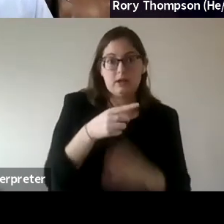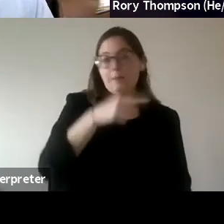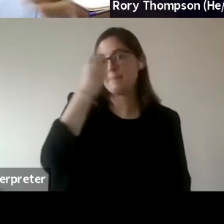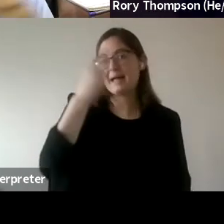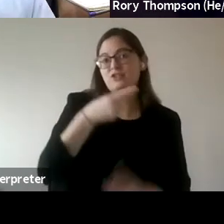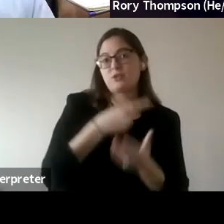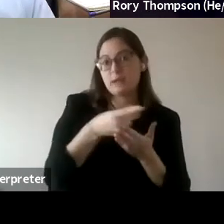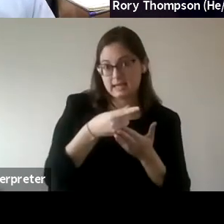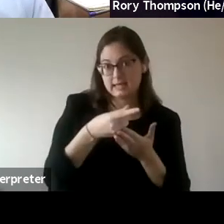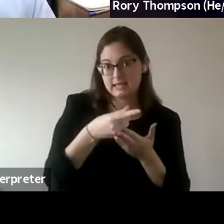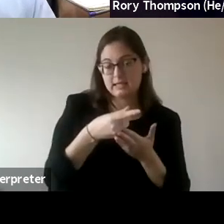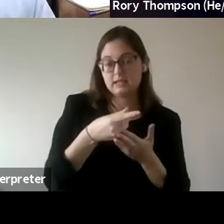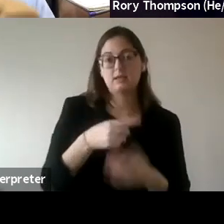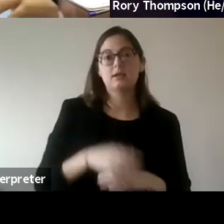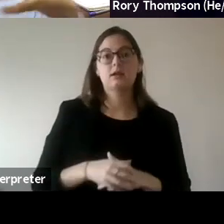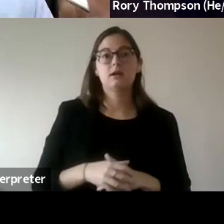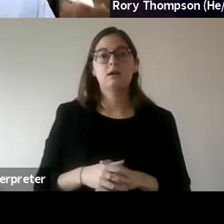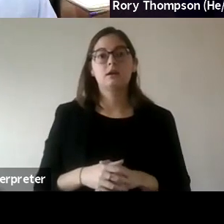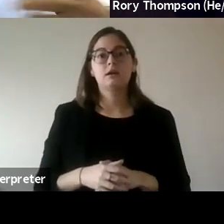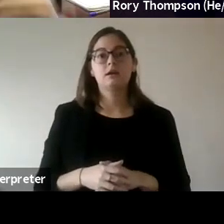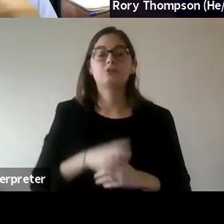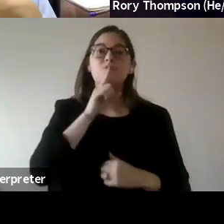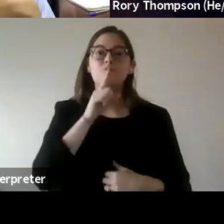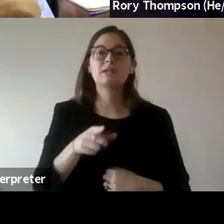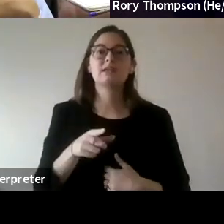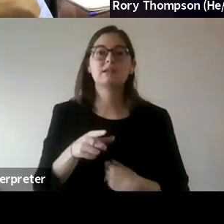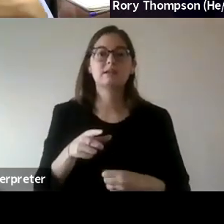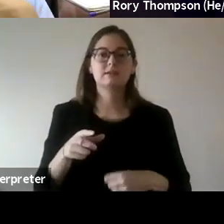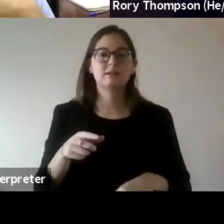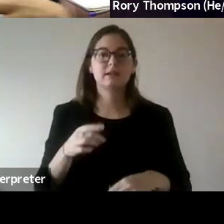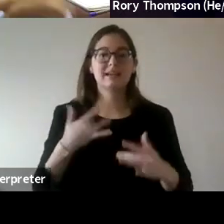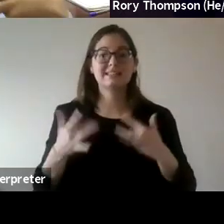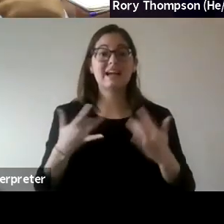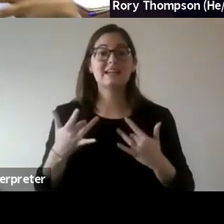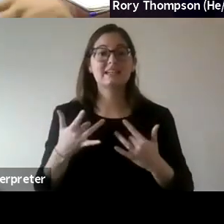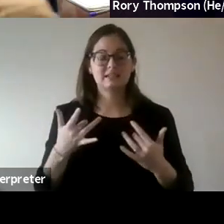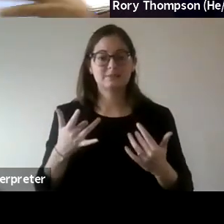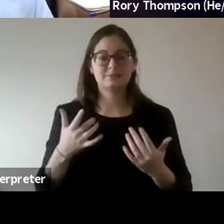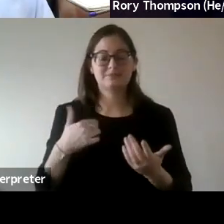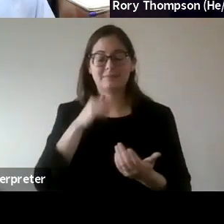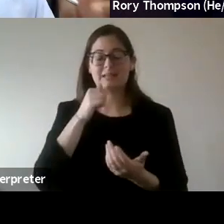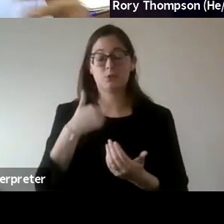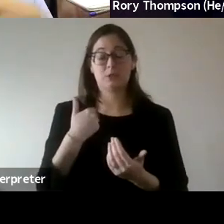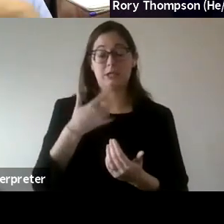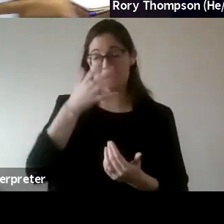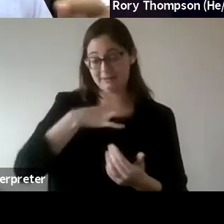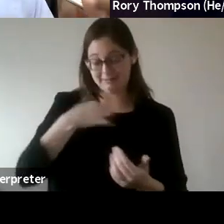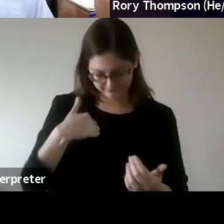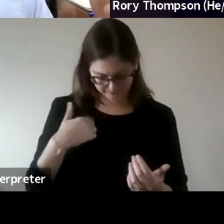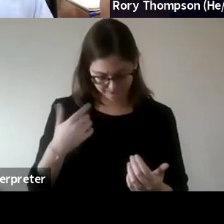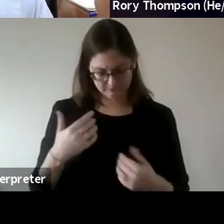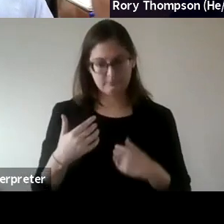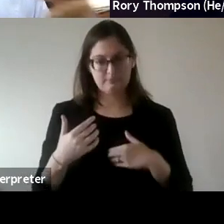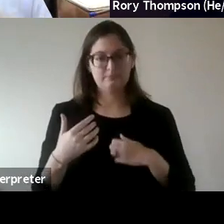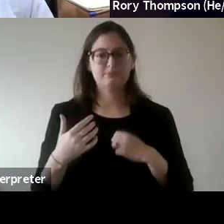Week. So I'm really excited that as a not so young man anymore, but as a young man growing up, having a chance to